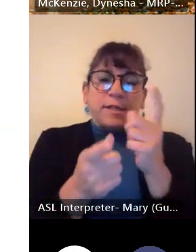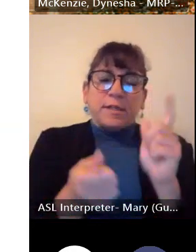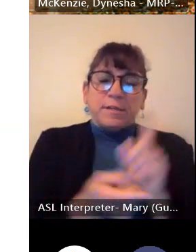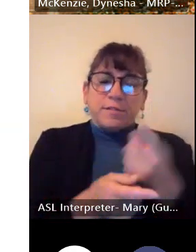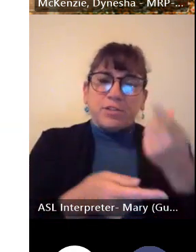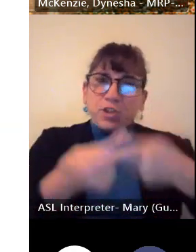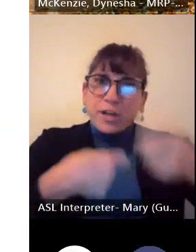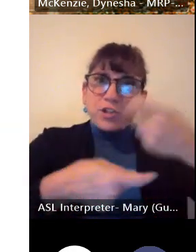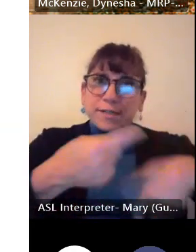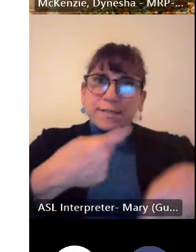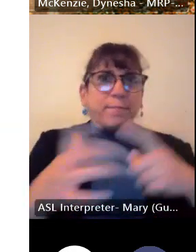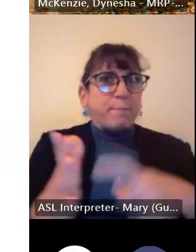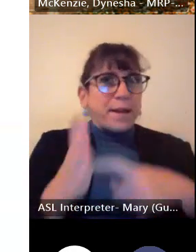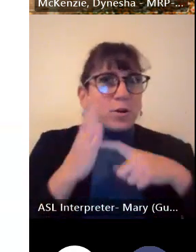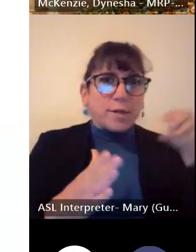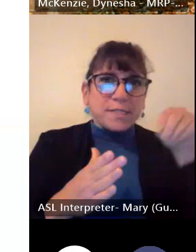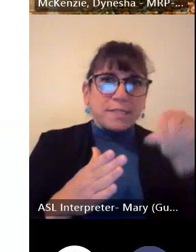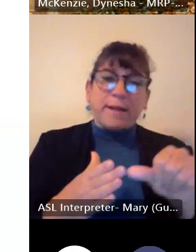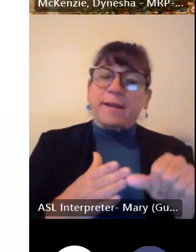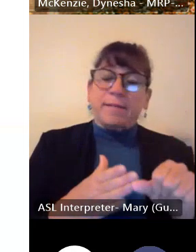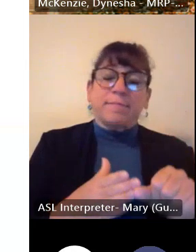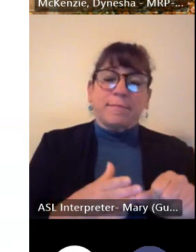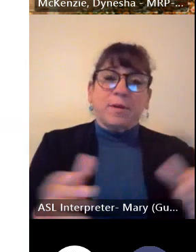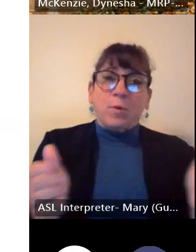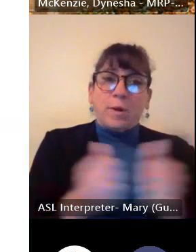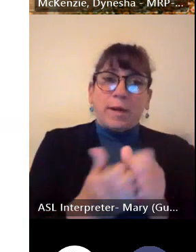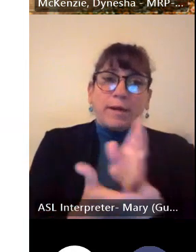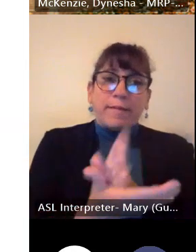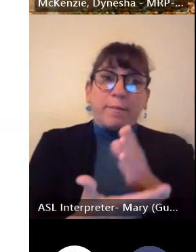consistent with that budget resolution. And